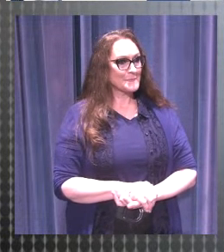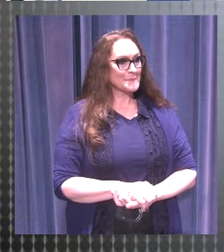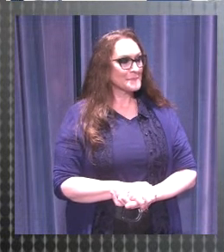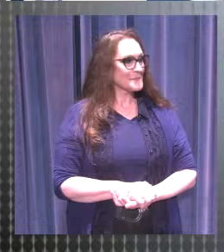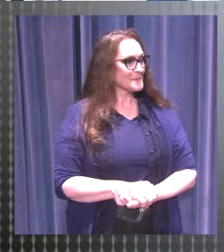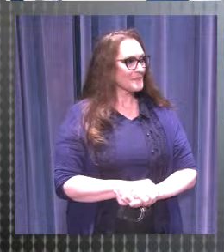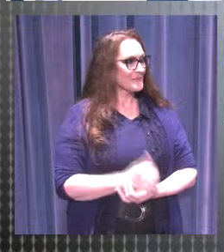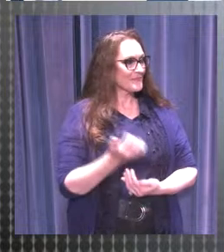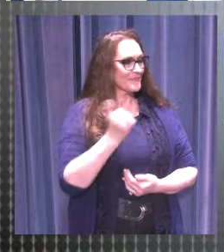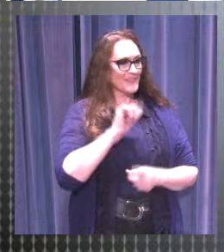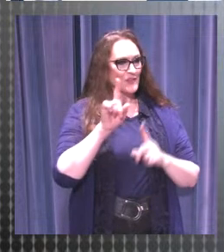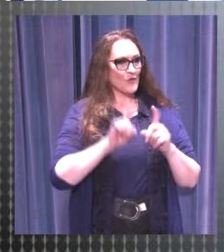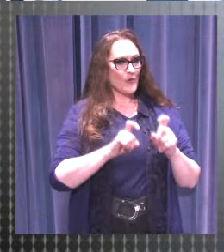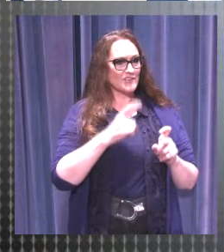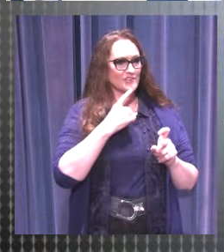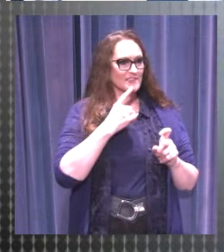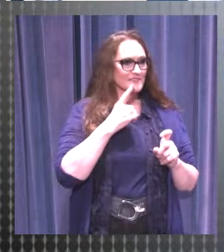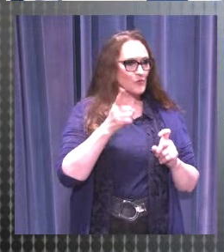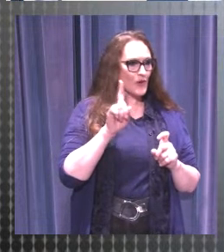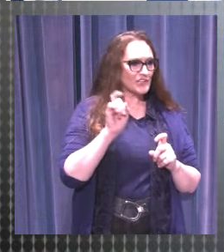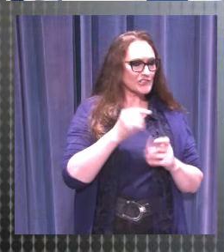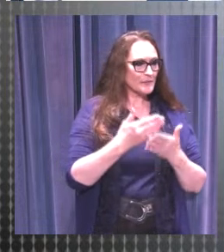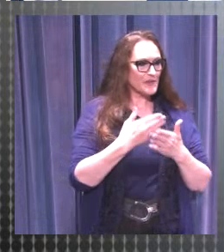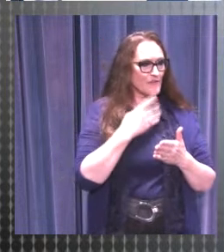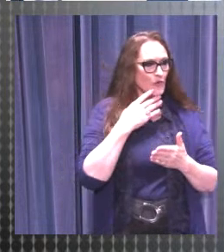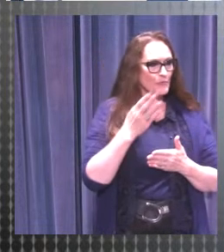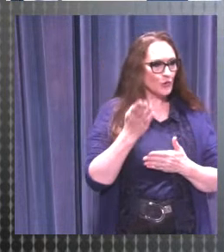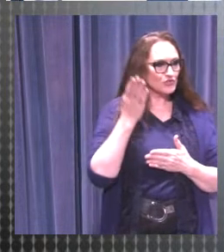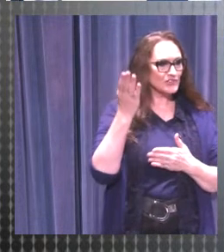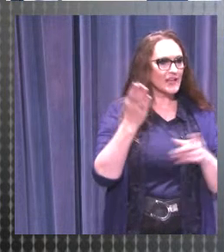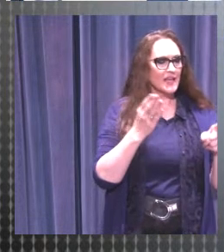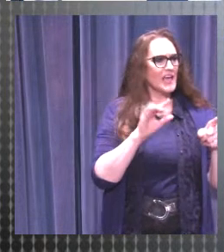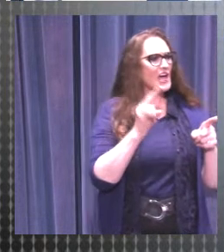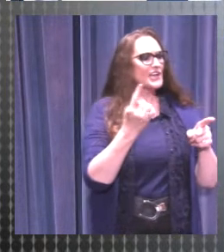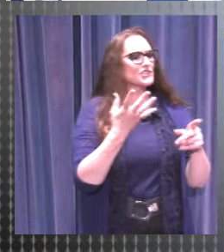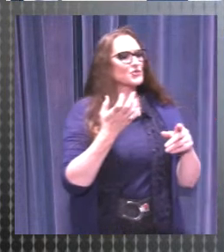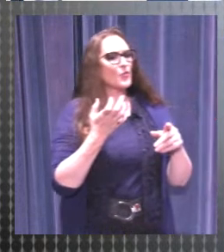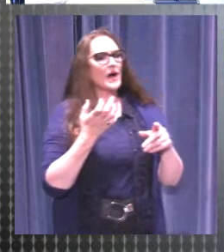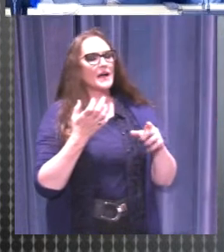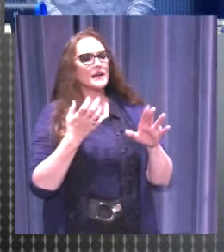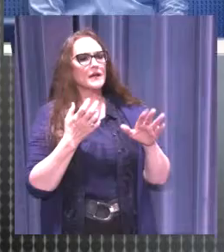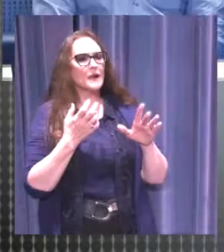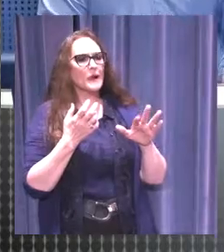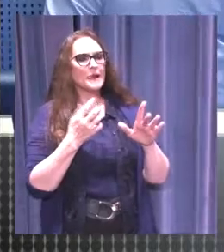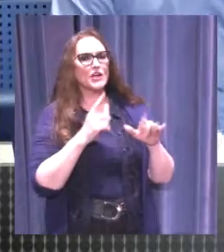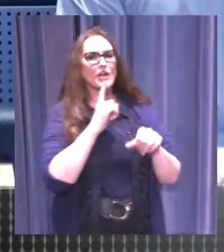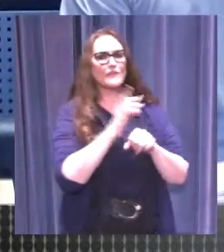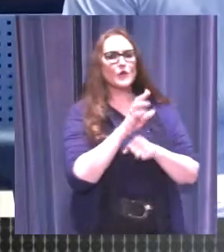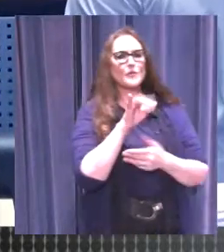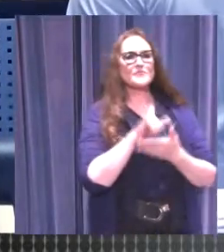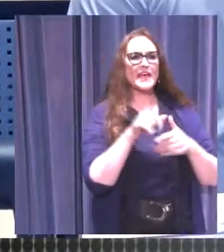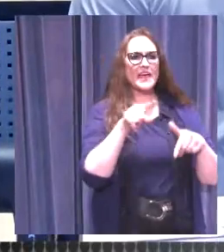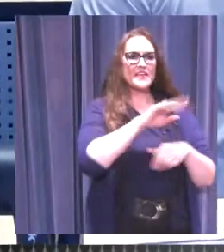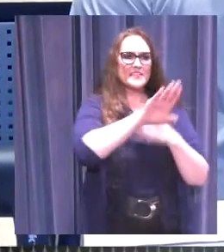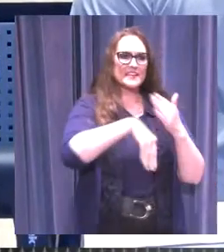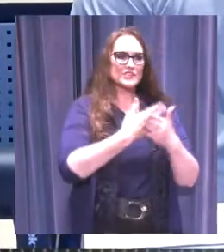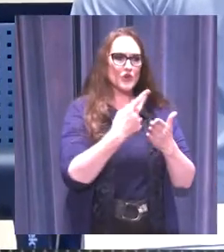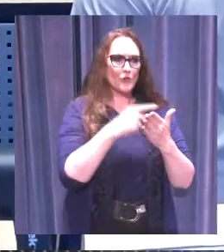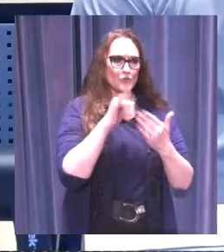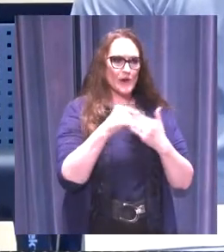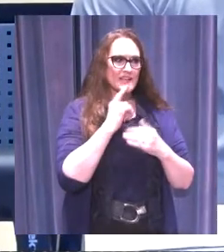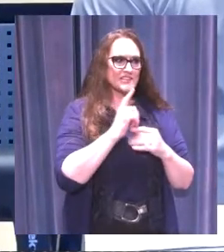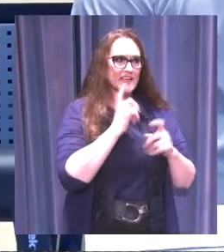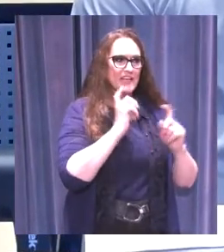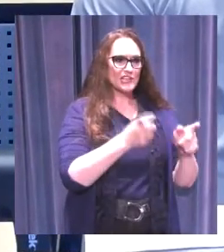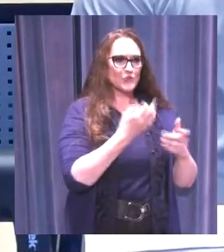Any questions? Seeing no, do you have a question before the motion's made? Just want to confirm that this entire project's grant